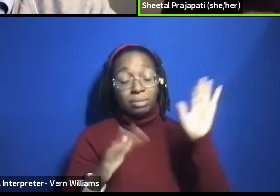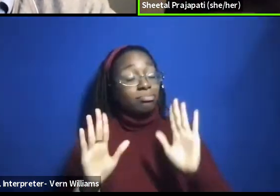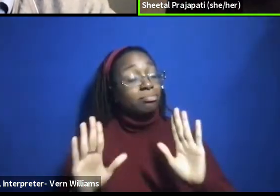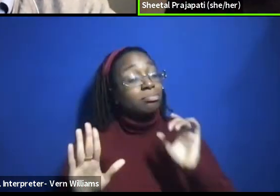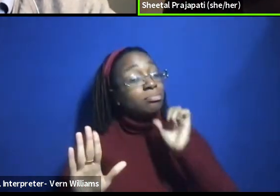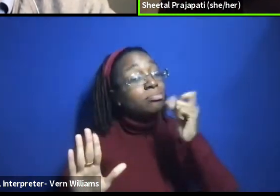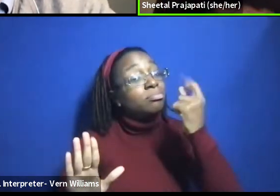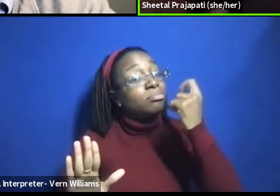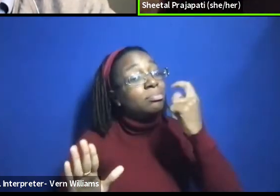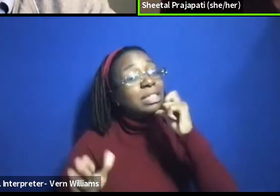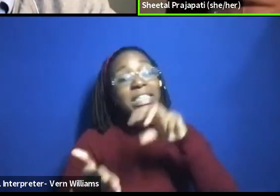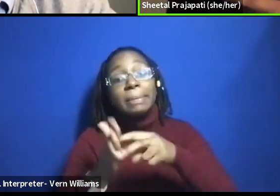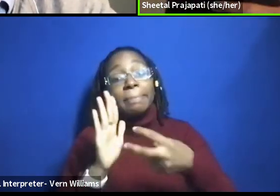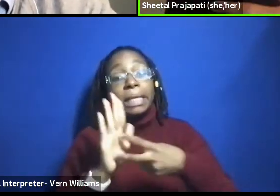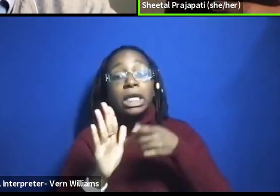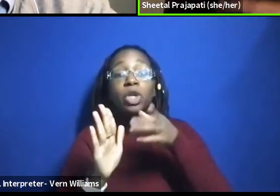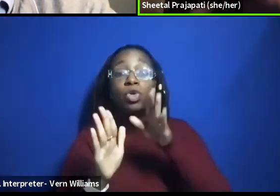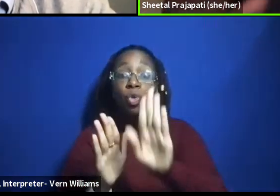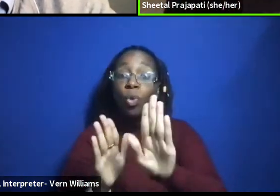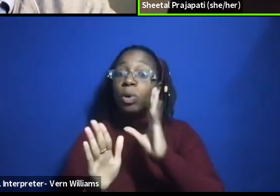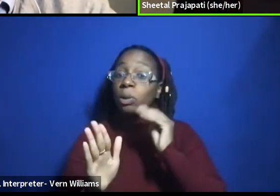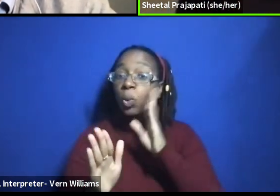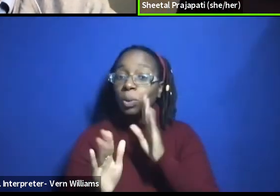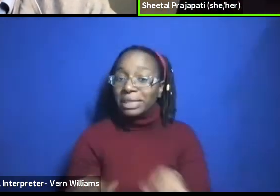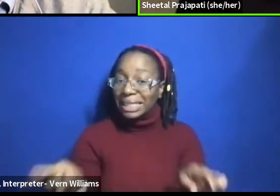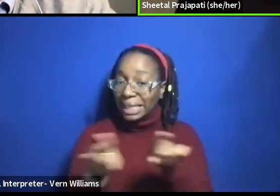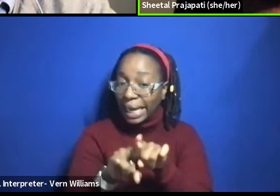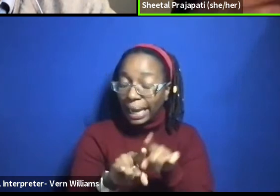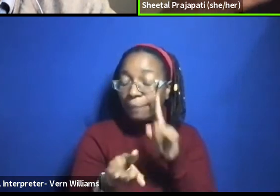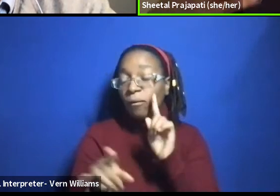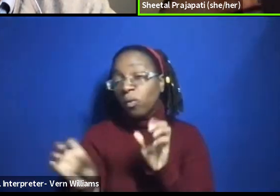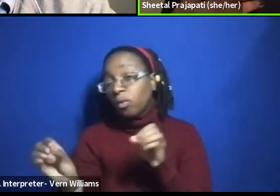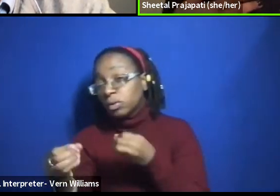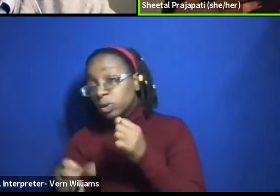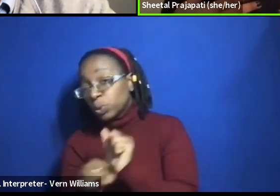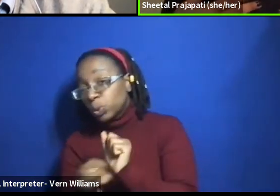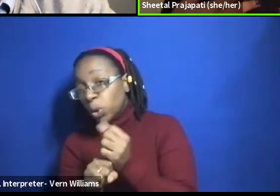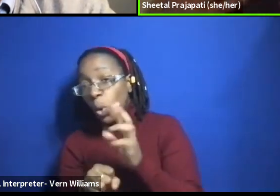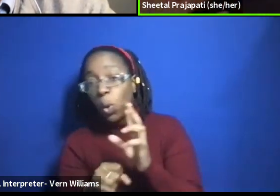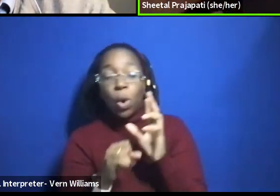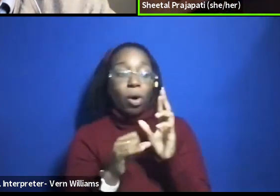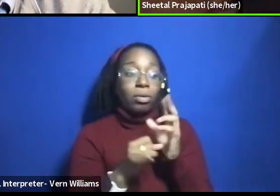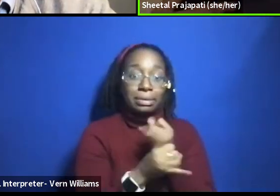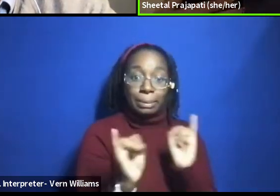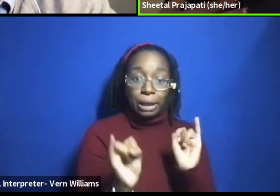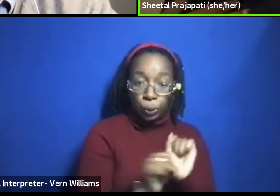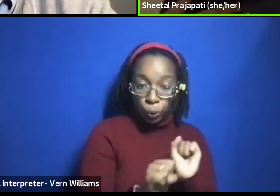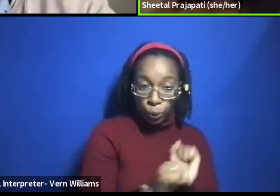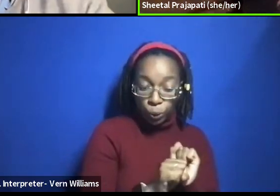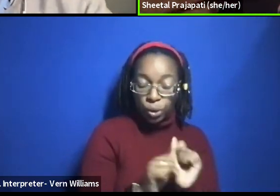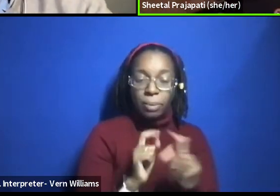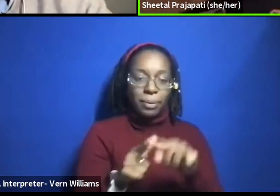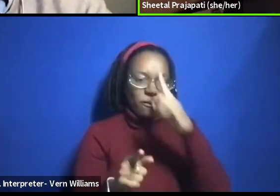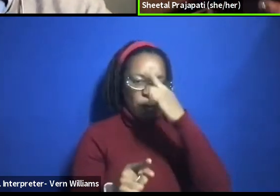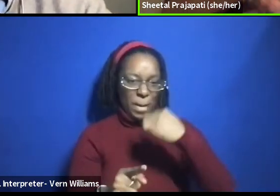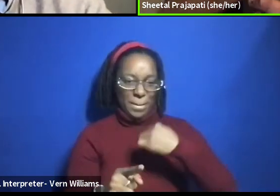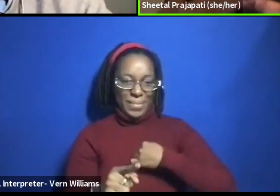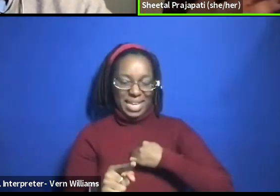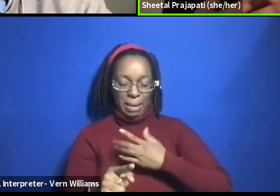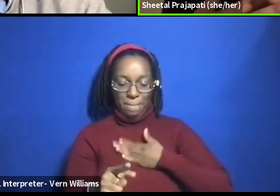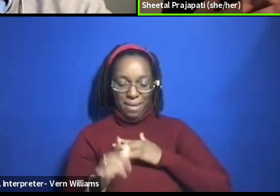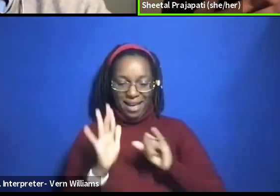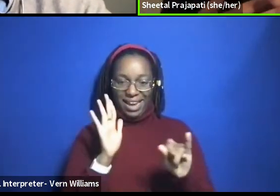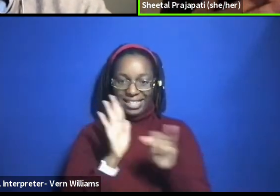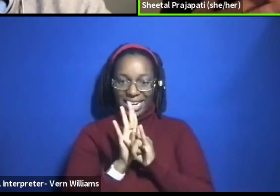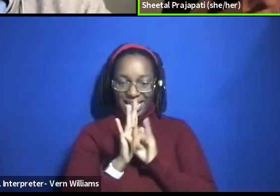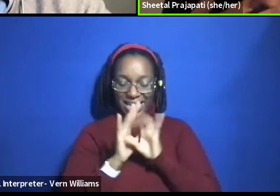between between organizational work and independent work, but for me, I was able to activate my identities in